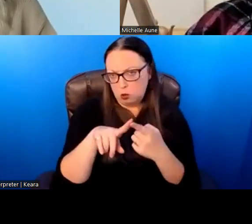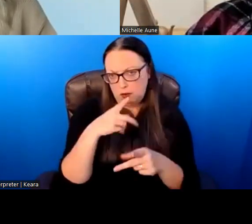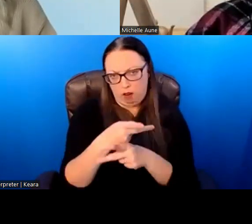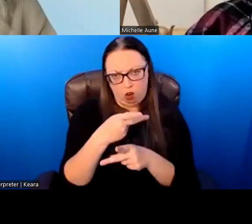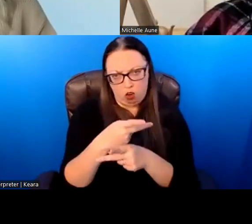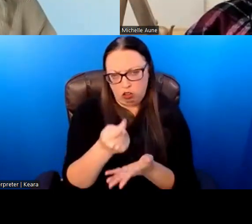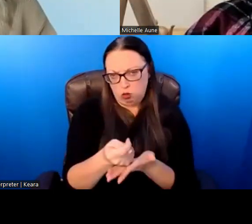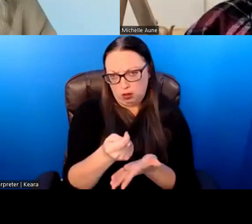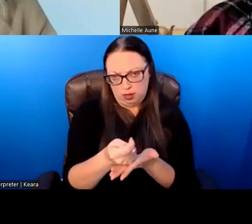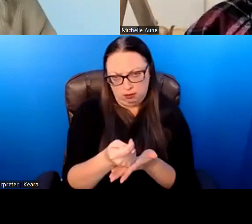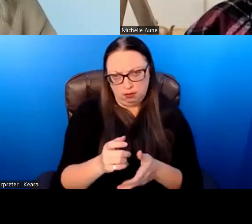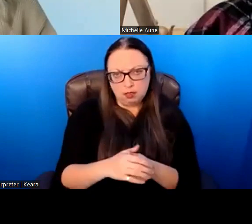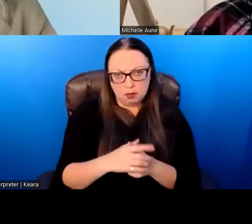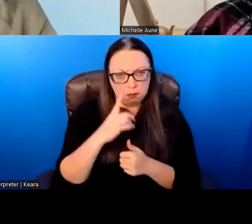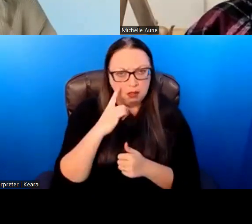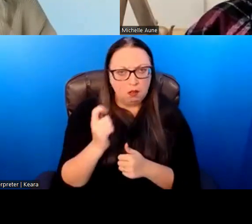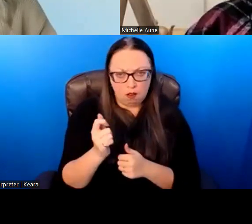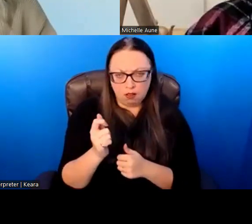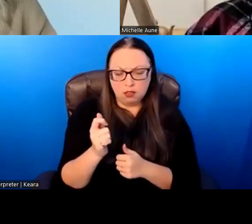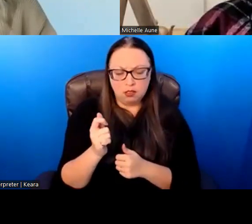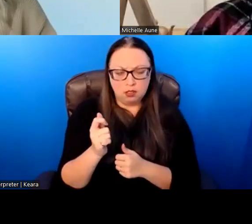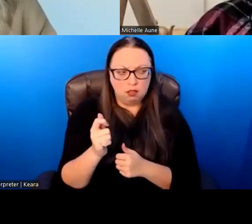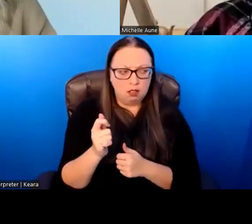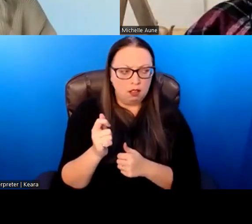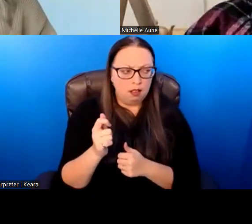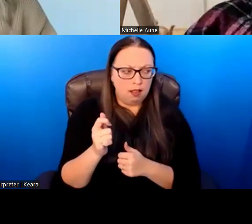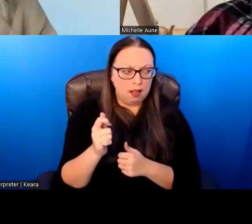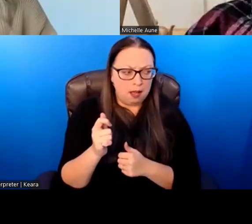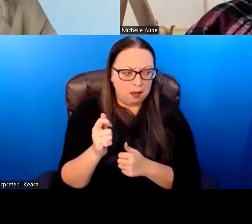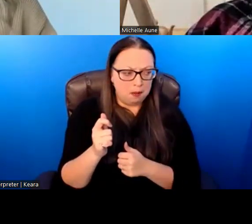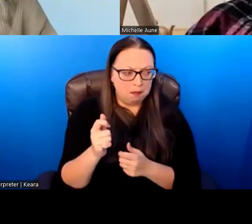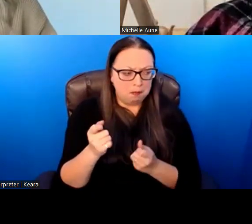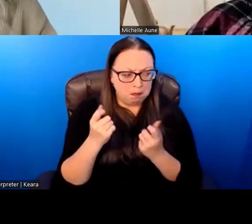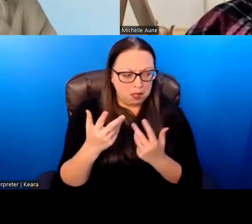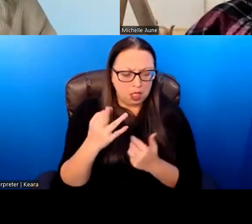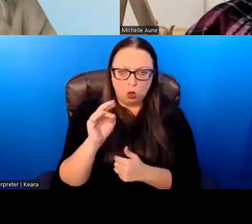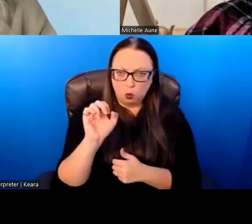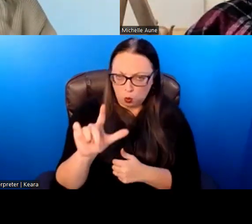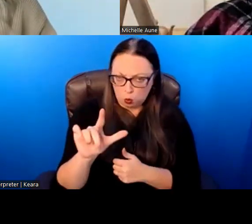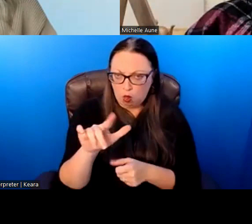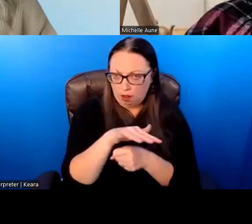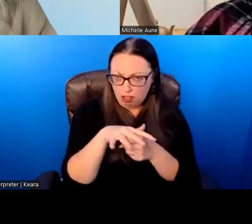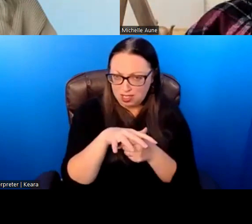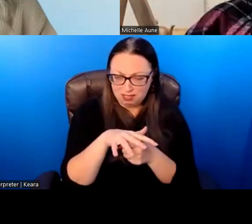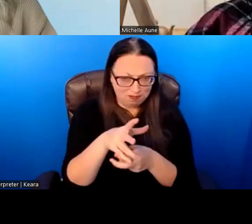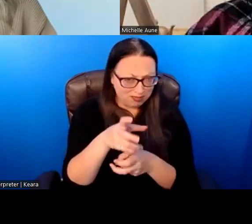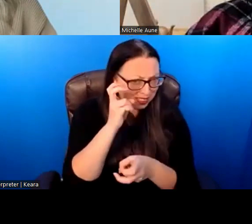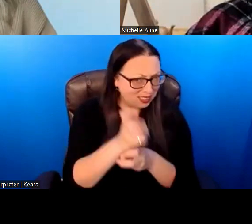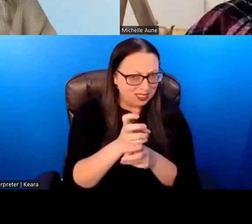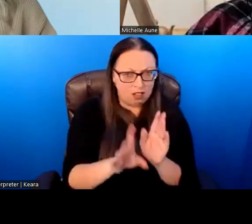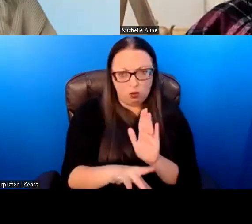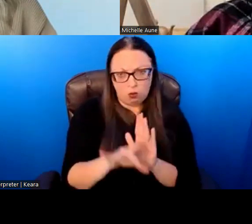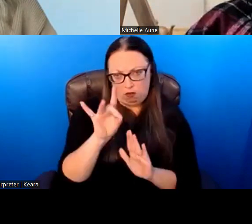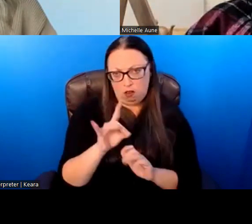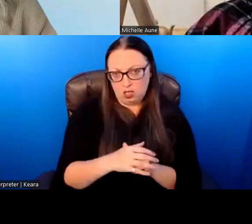and treatment, because in a lot of rural areas that's hard to find. And